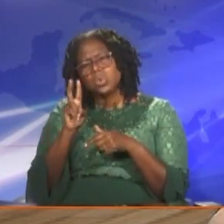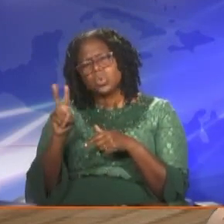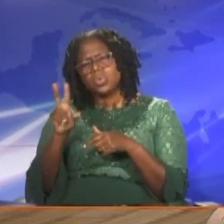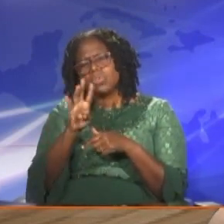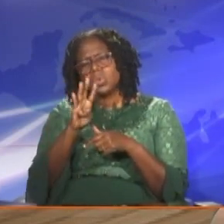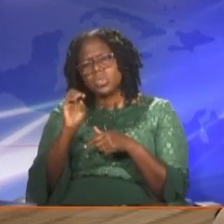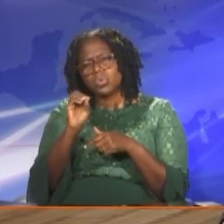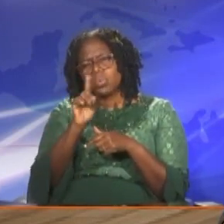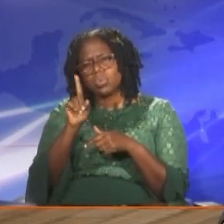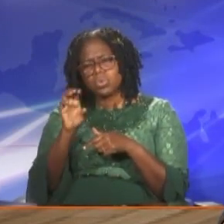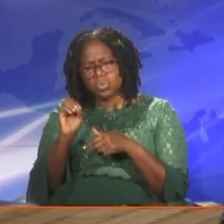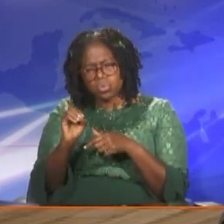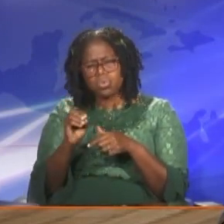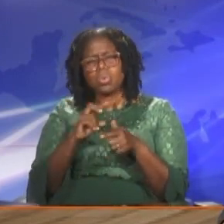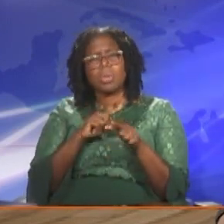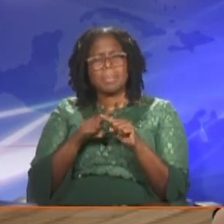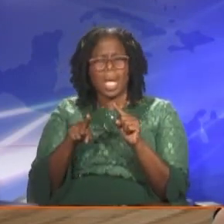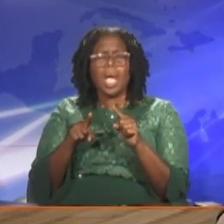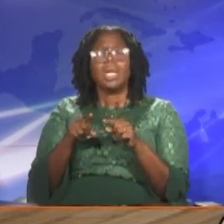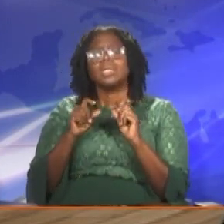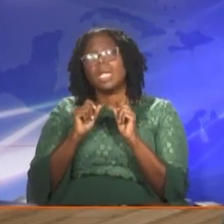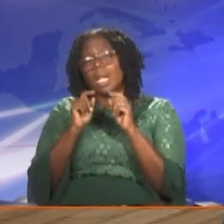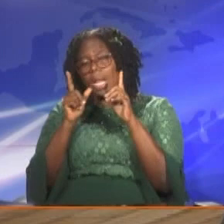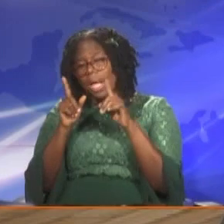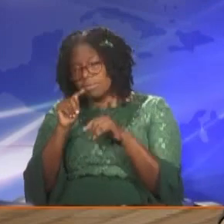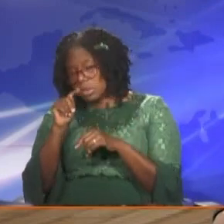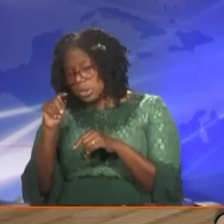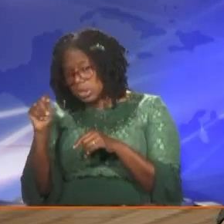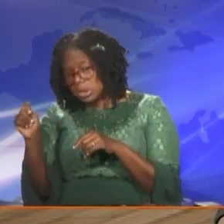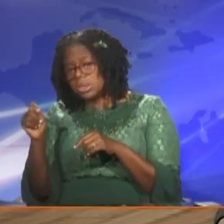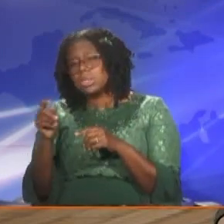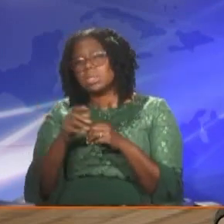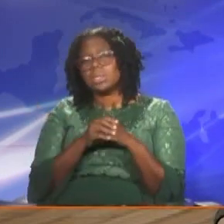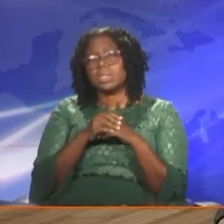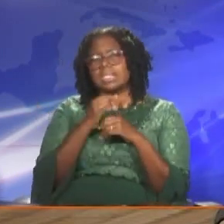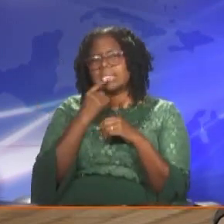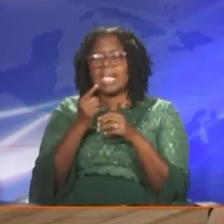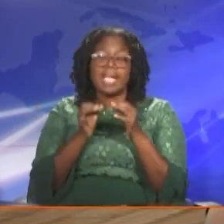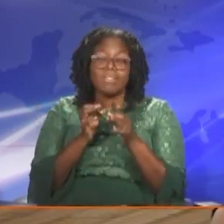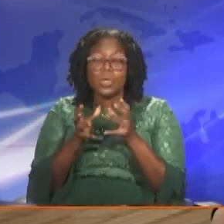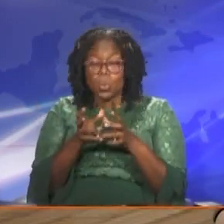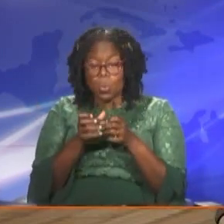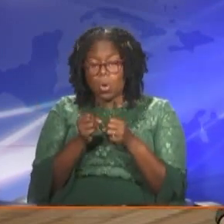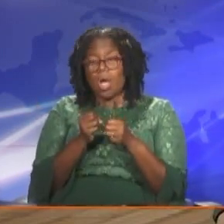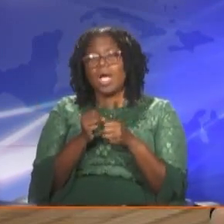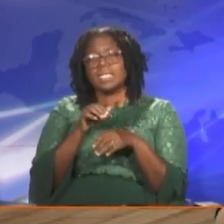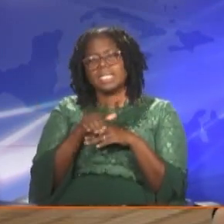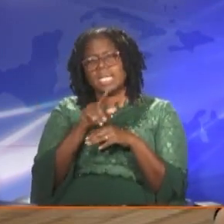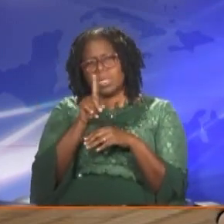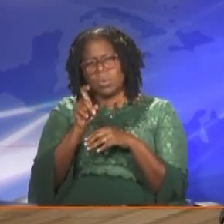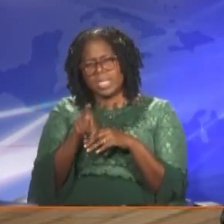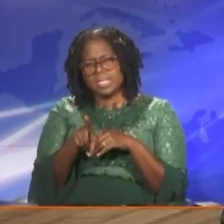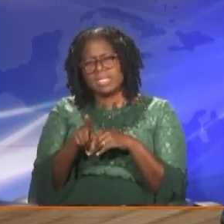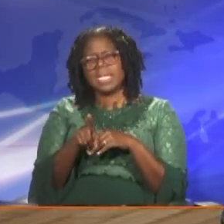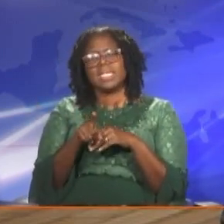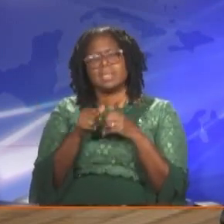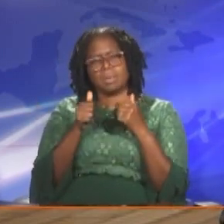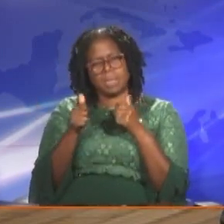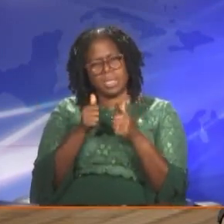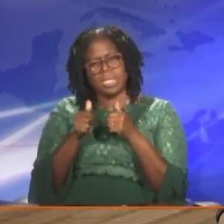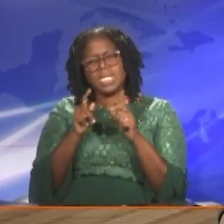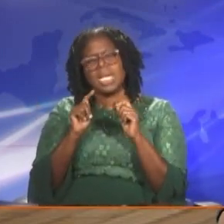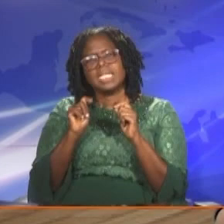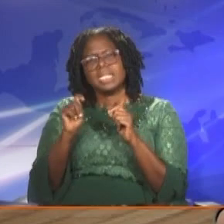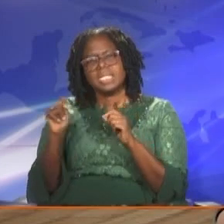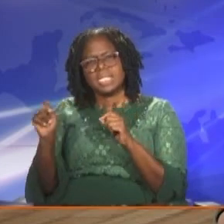622-4010. We want to hear from you if you've got any questions, if you want to contribute in any way to this discussion, and you can do that. TTT Live Online, that's our